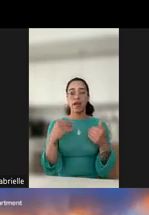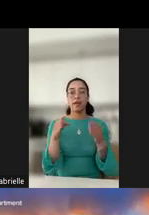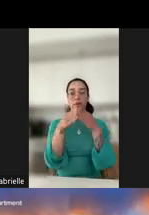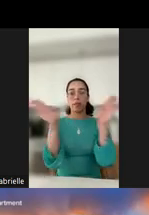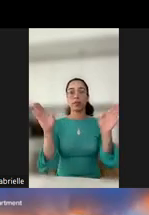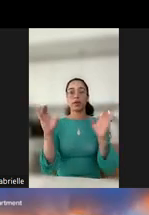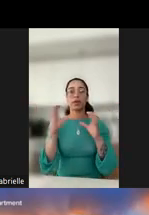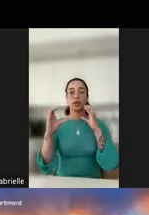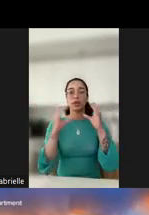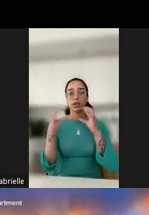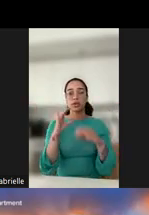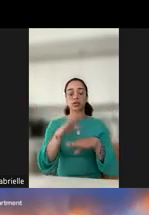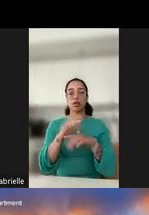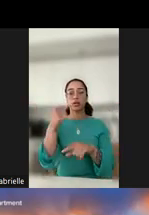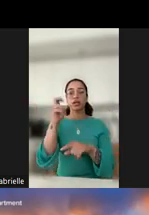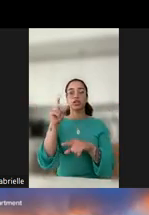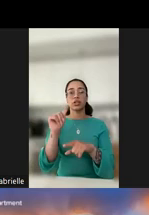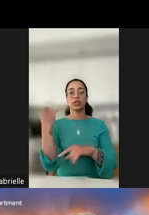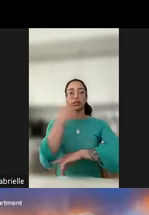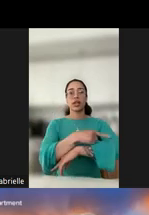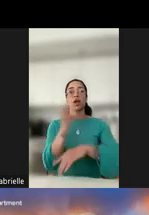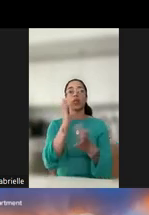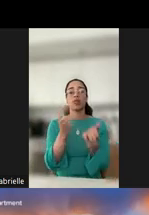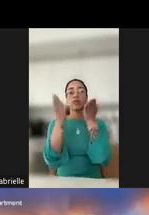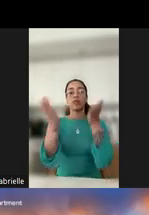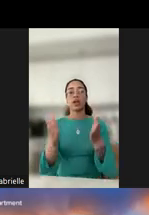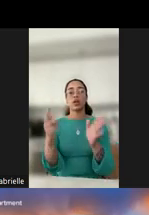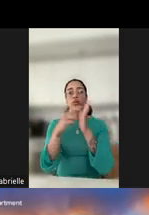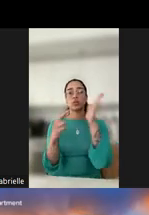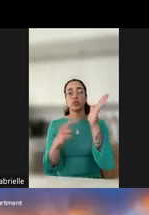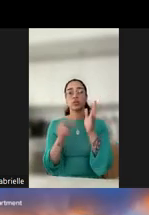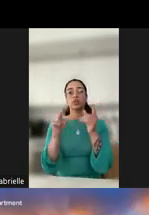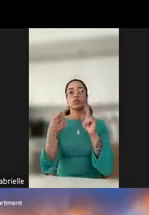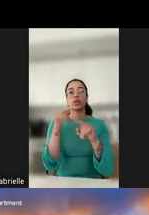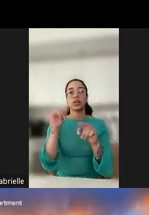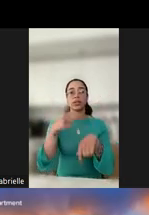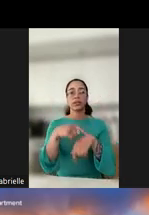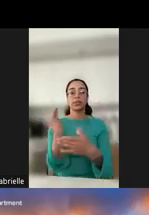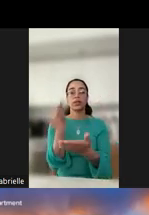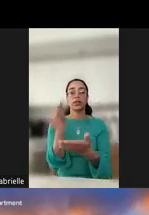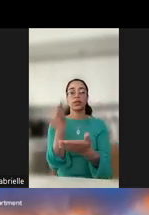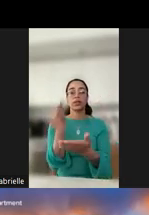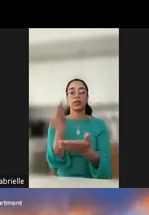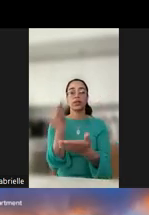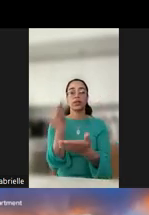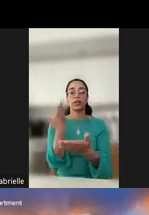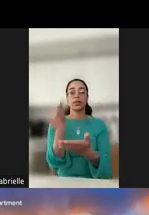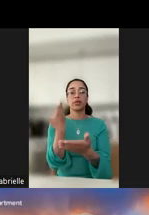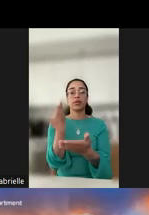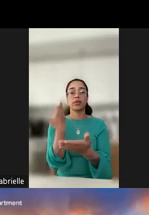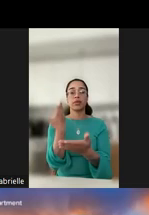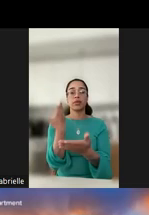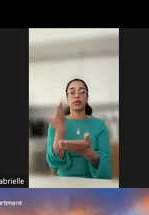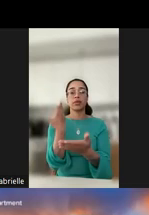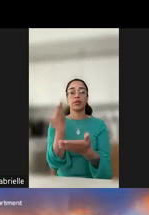today, and we'll provide these instructions again once that public comment period arrives. But basically, if you are on the phone, you can press *9 if you'd like to